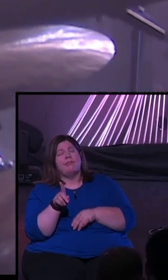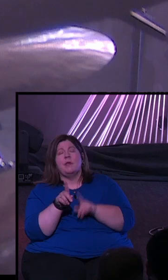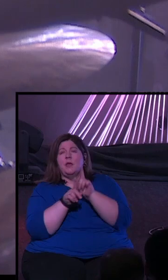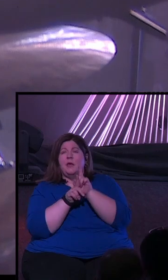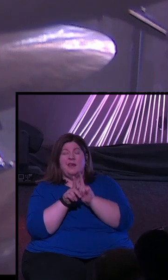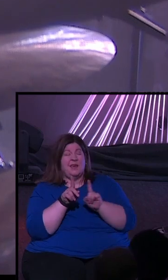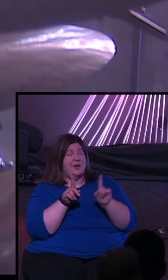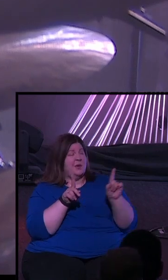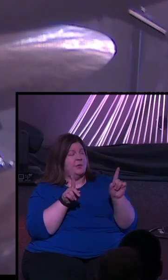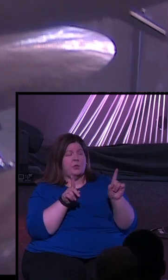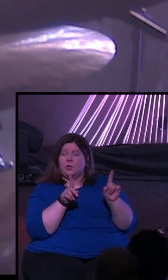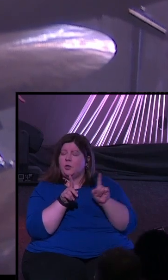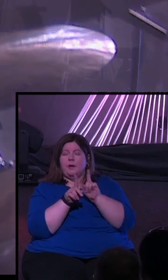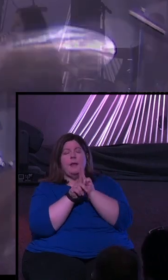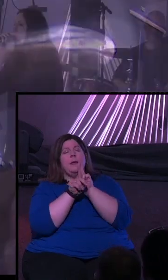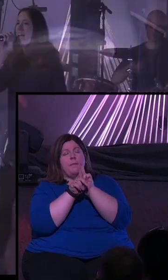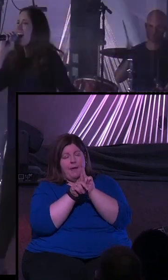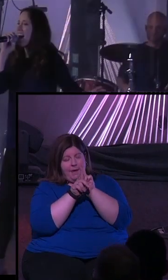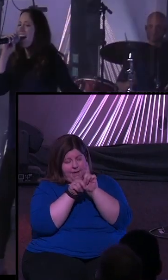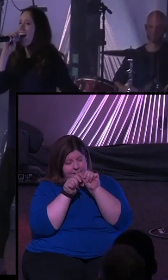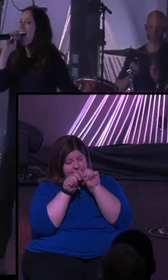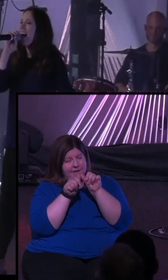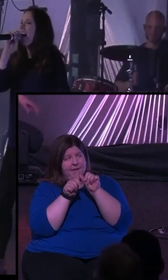back. No turning